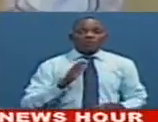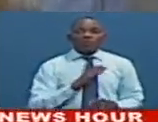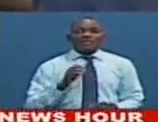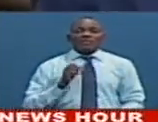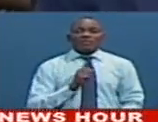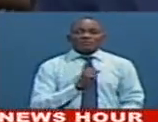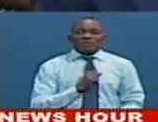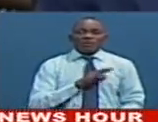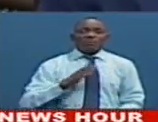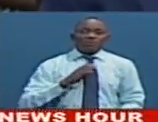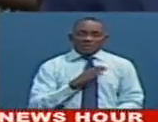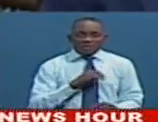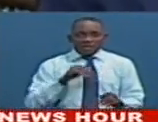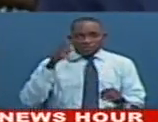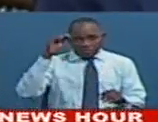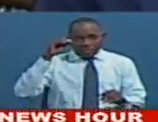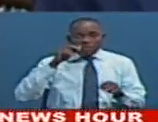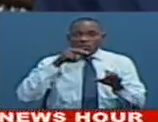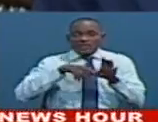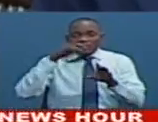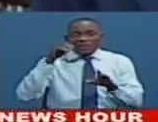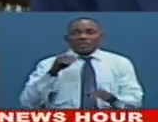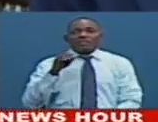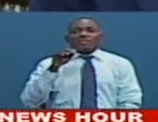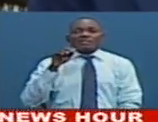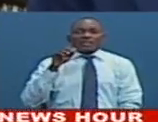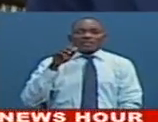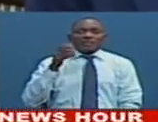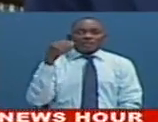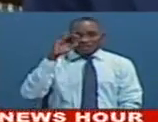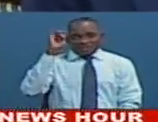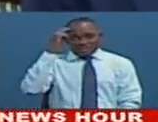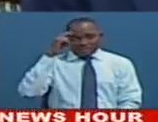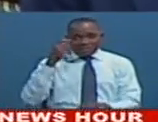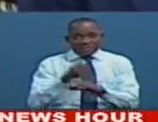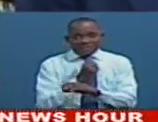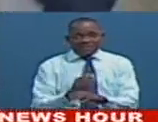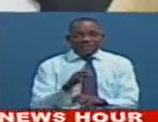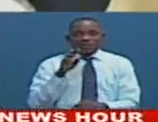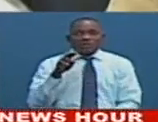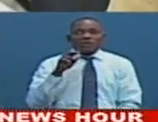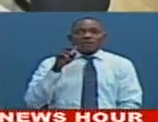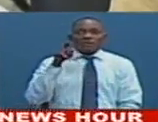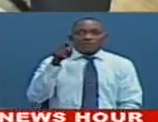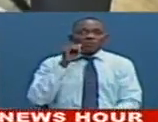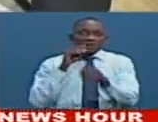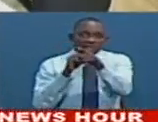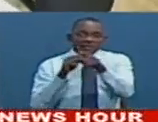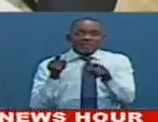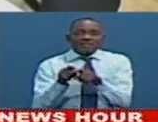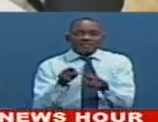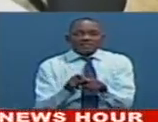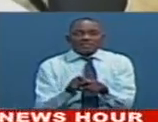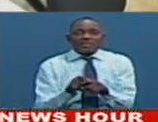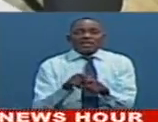Commission, which is being chaired by Justice S.A. Broby, include former government statistician Dr. Grace Bediako and